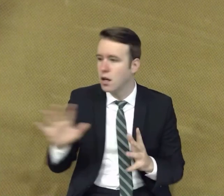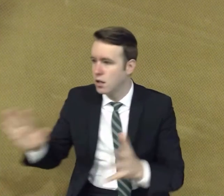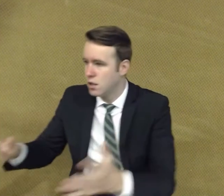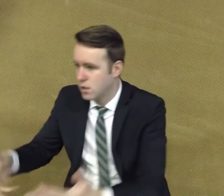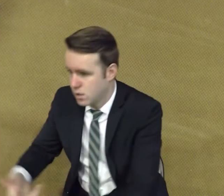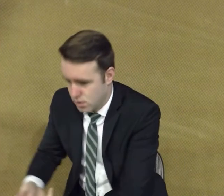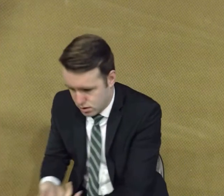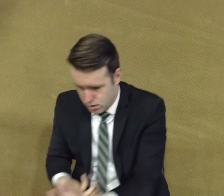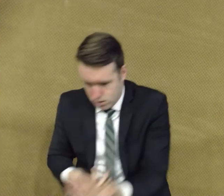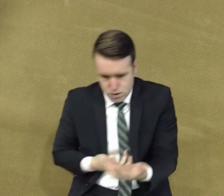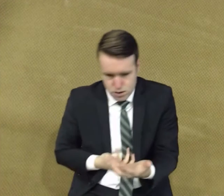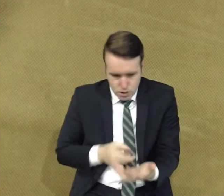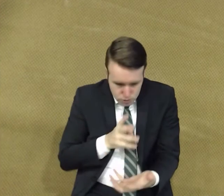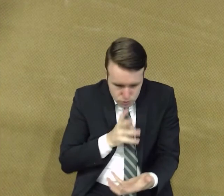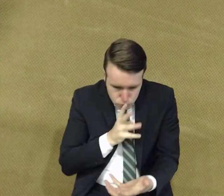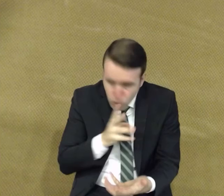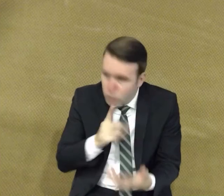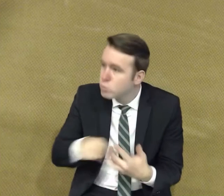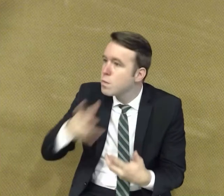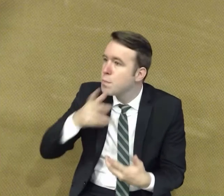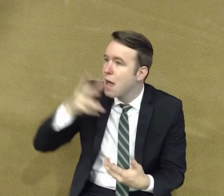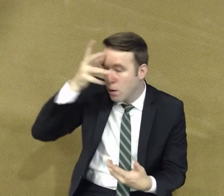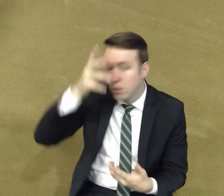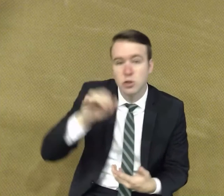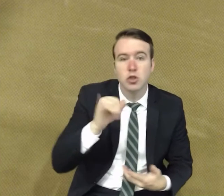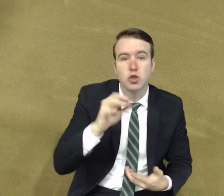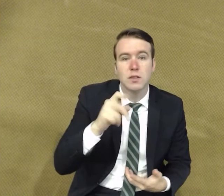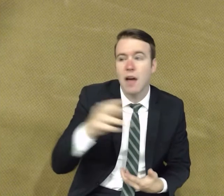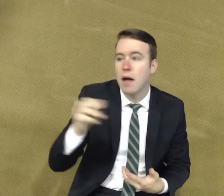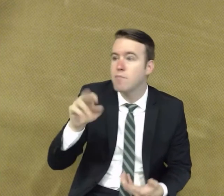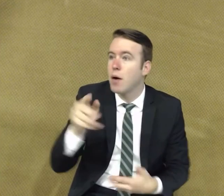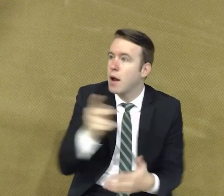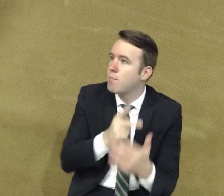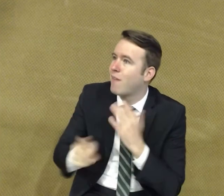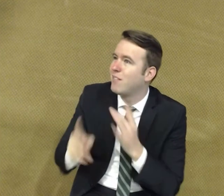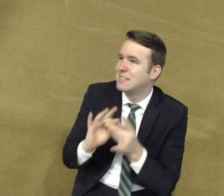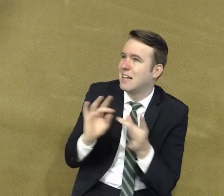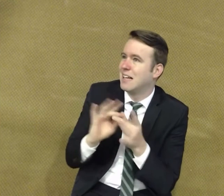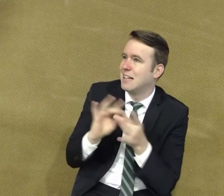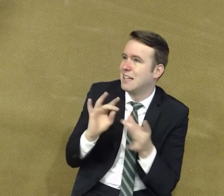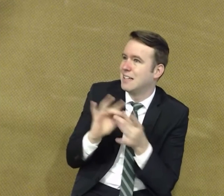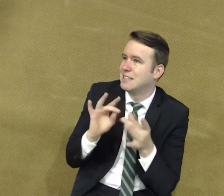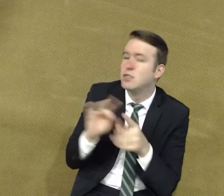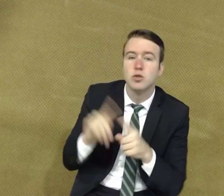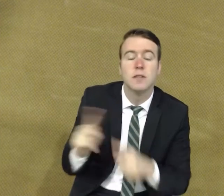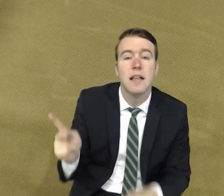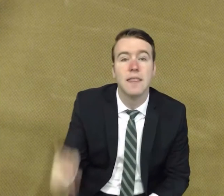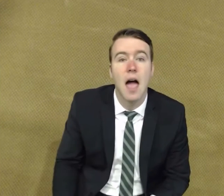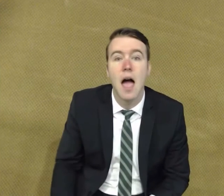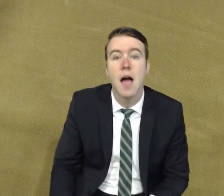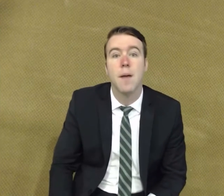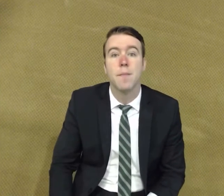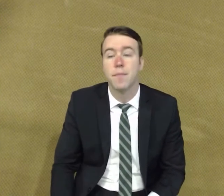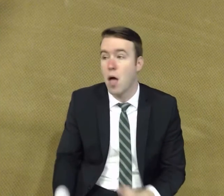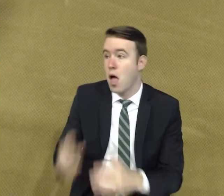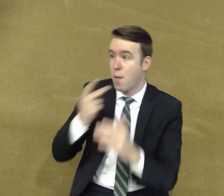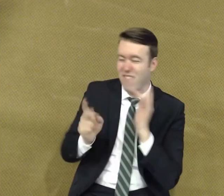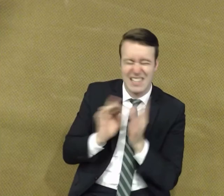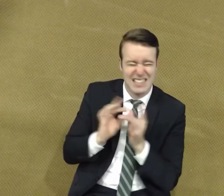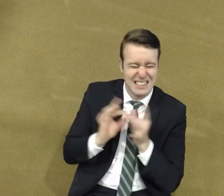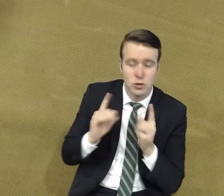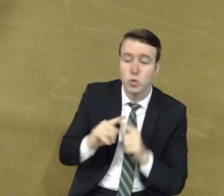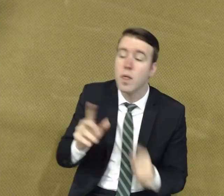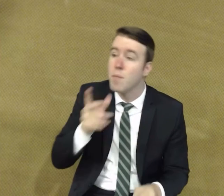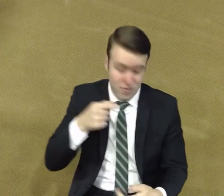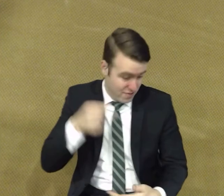baby and talks to the parents and prophesies to them and prophesies to the mother what that